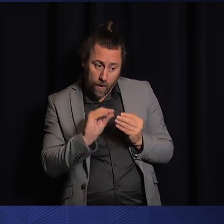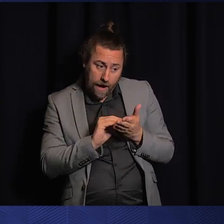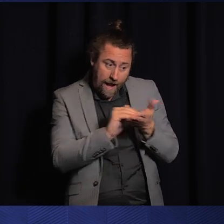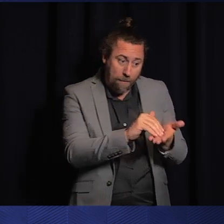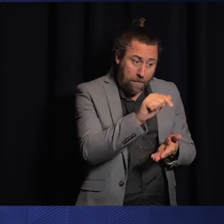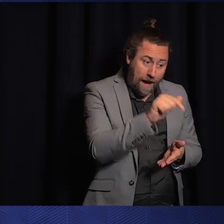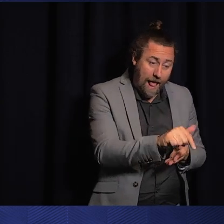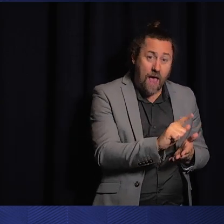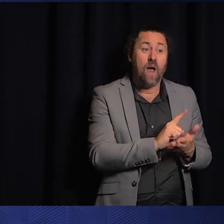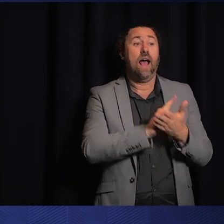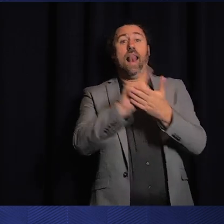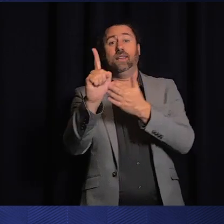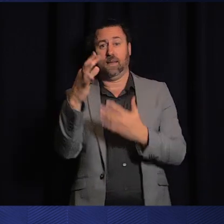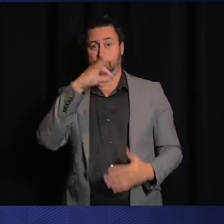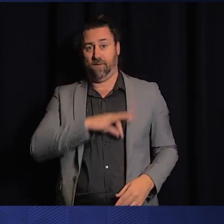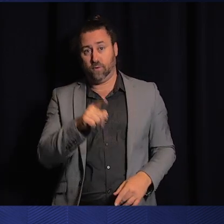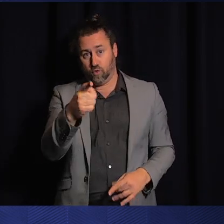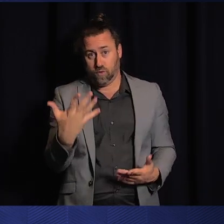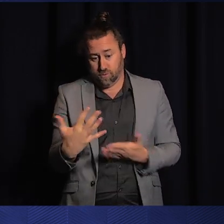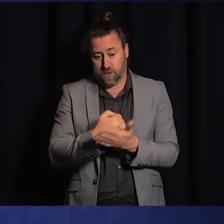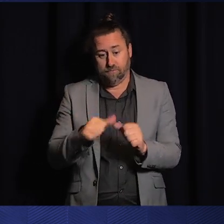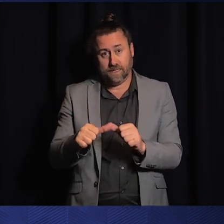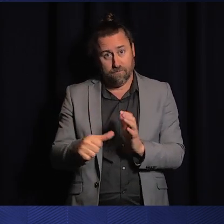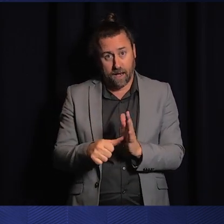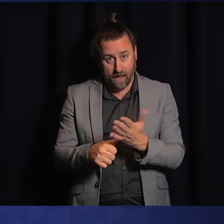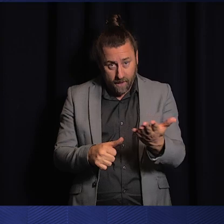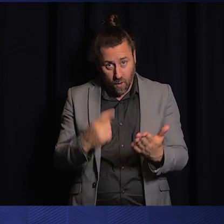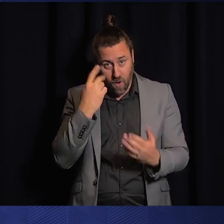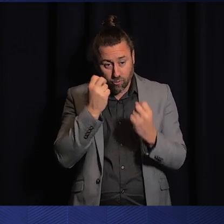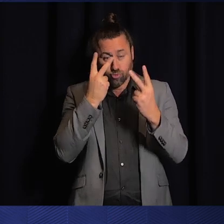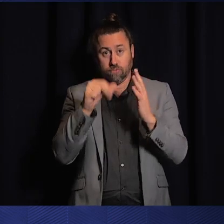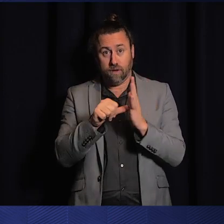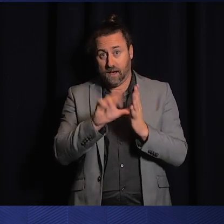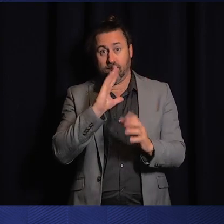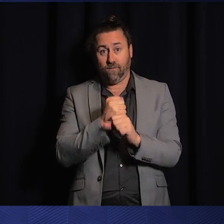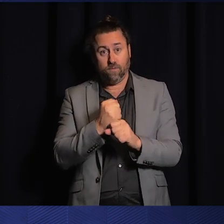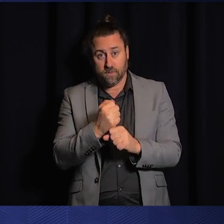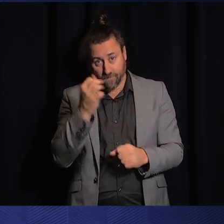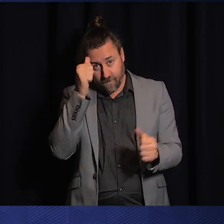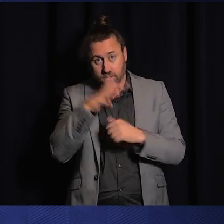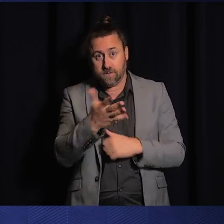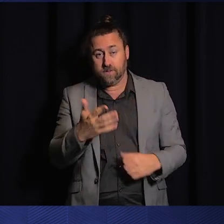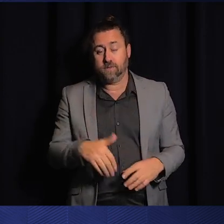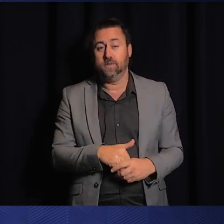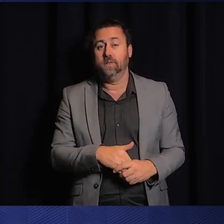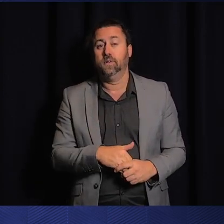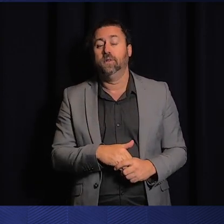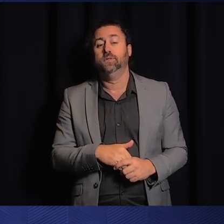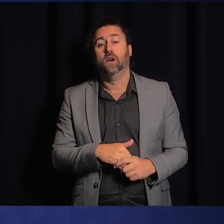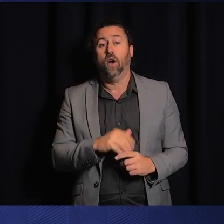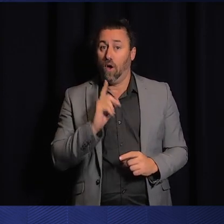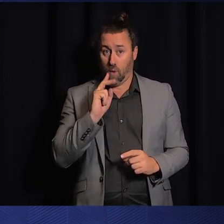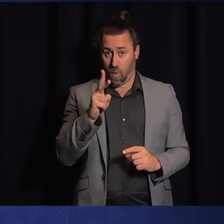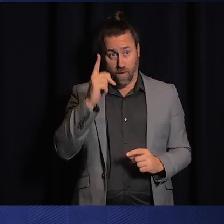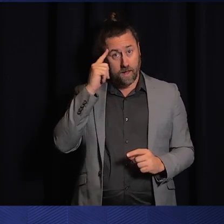in a very crude way, to invest in prevention and better responses, because the longer term consequences, of course, on people, but also on the economy,